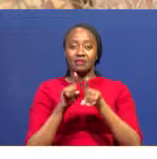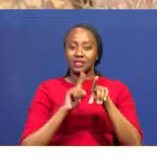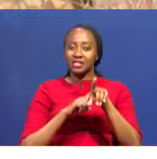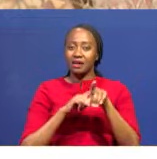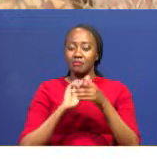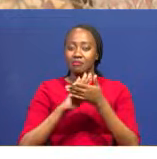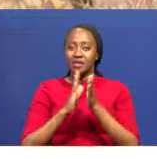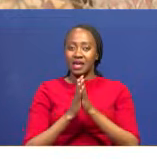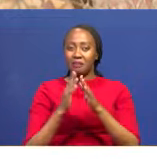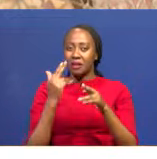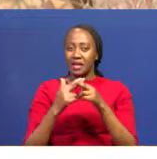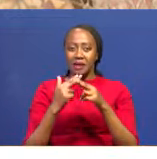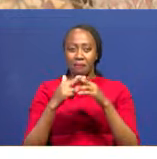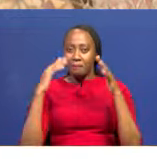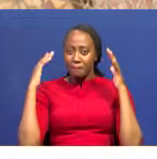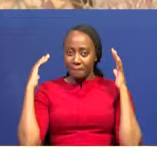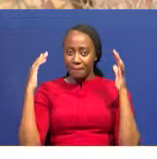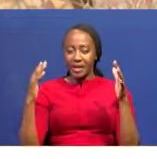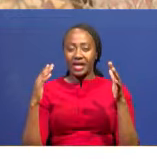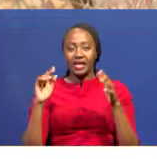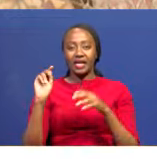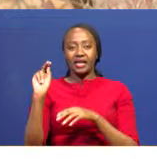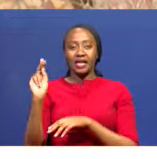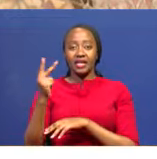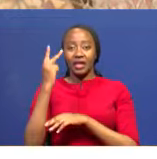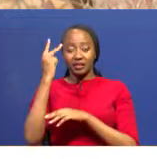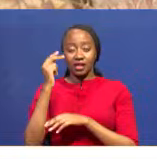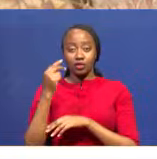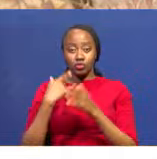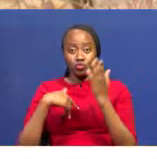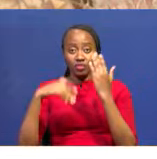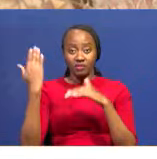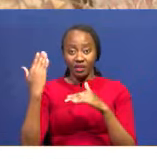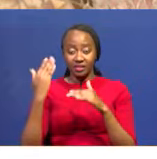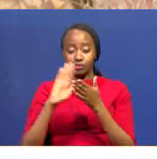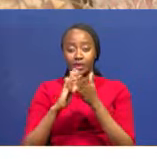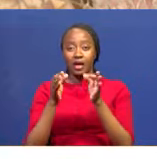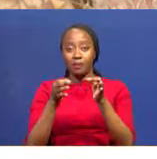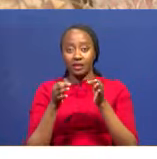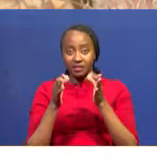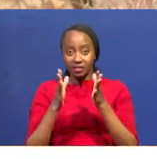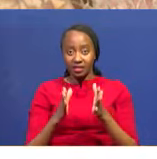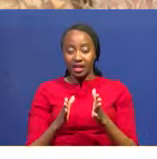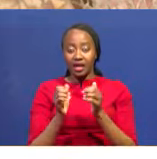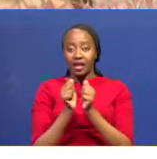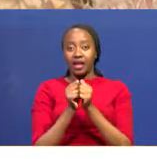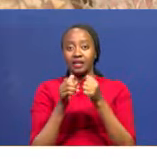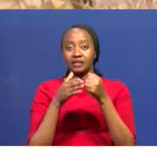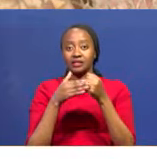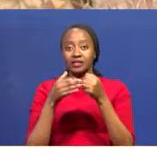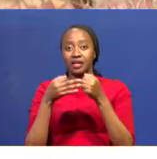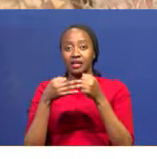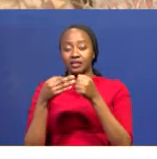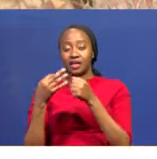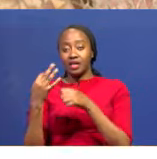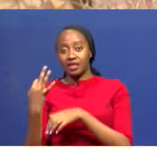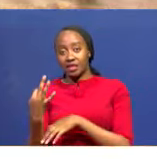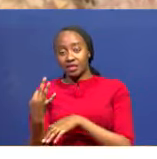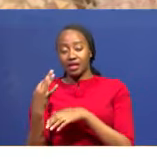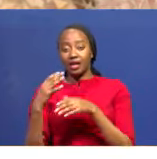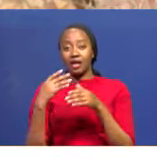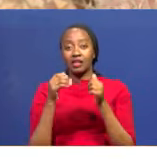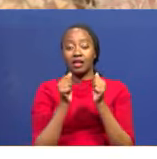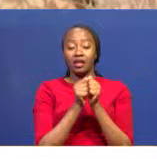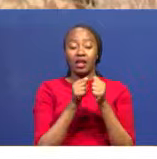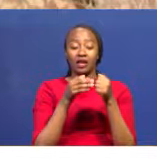household name. He joined Kenyatta University Council as the treasurer in 1983, before plunging fully into politics in